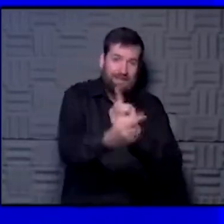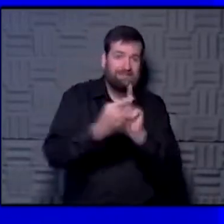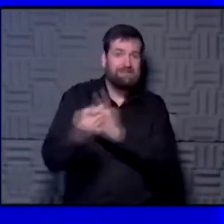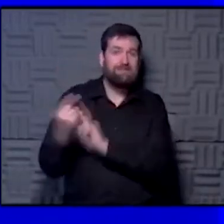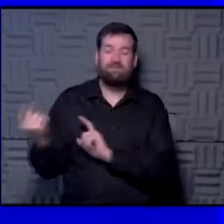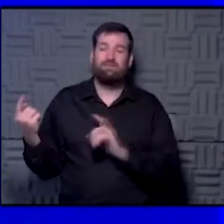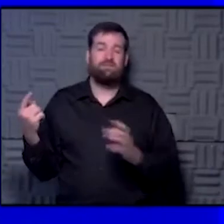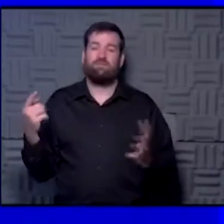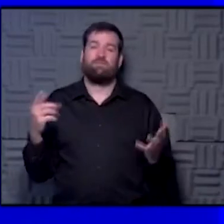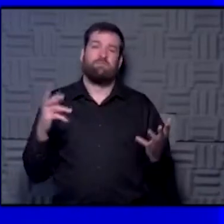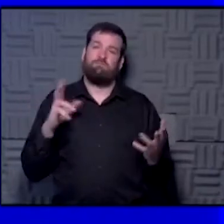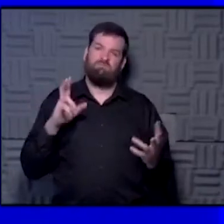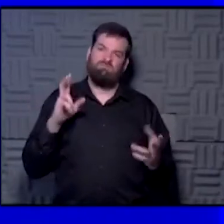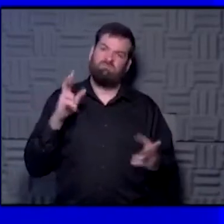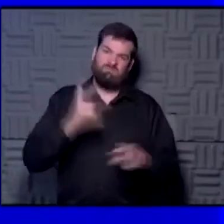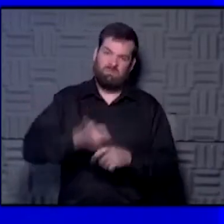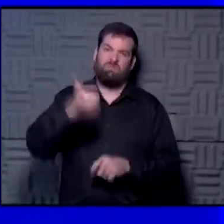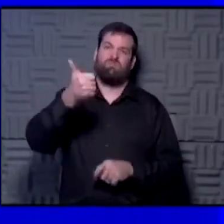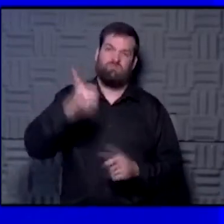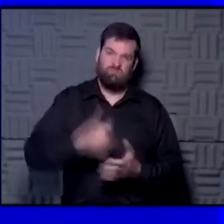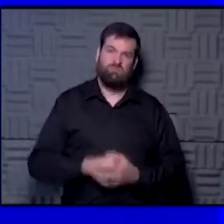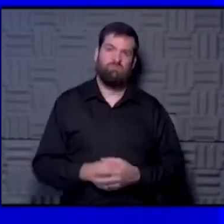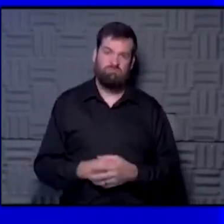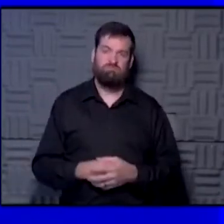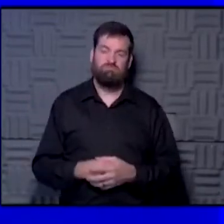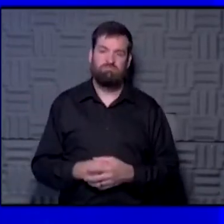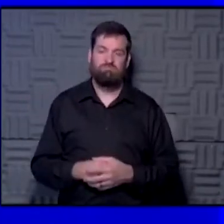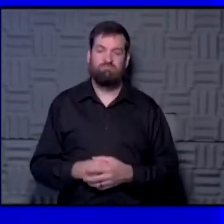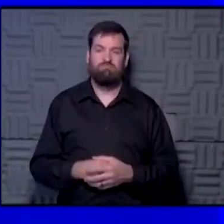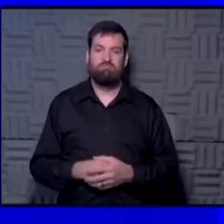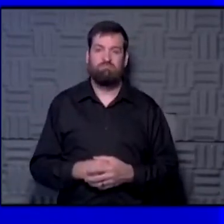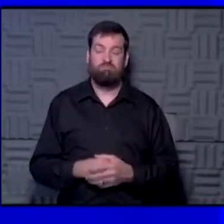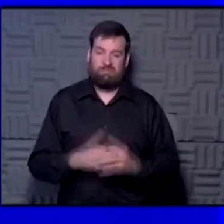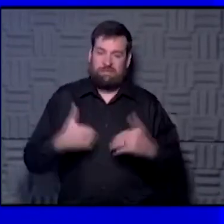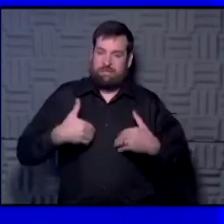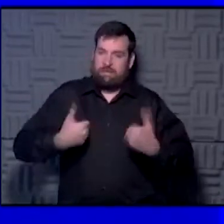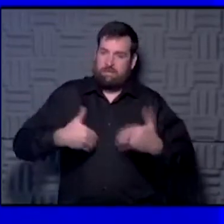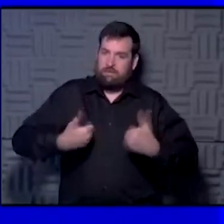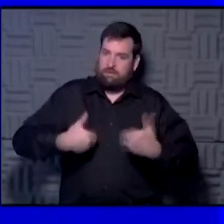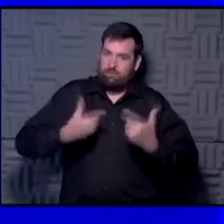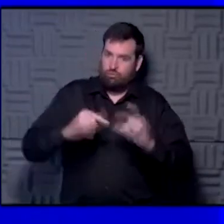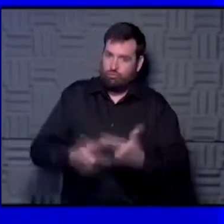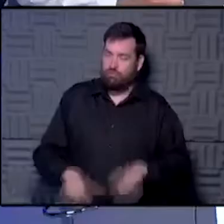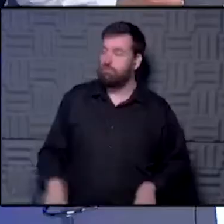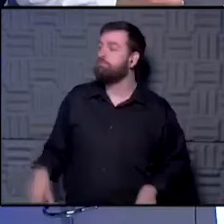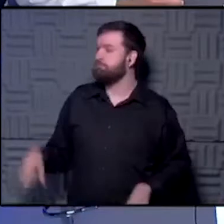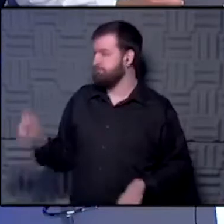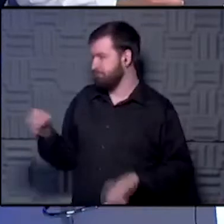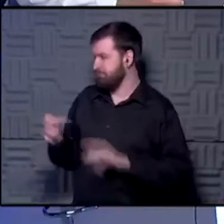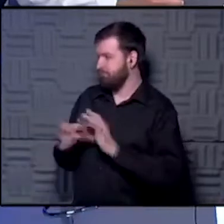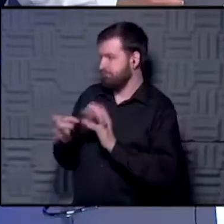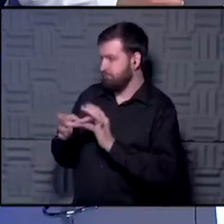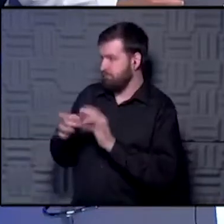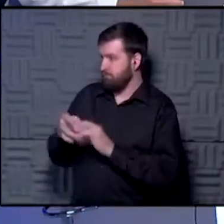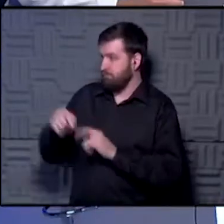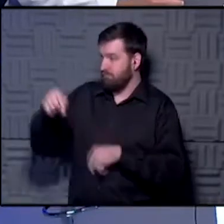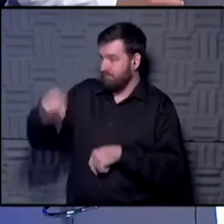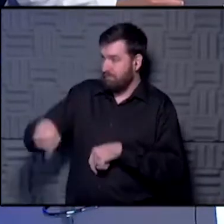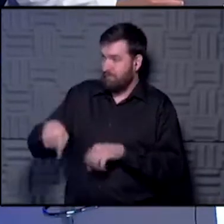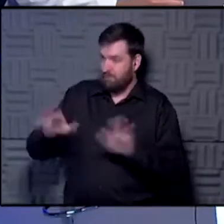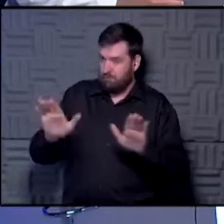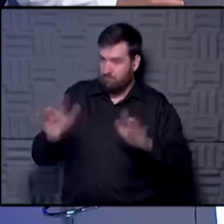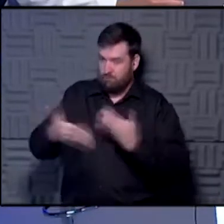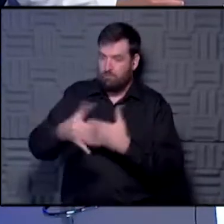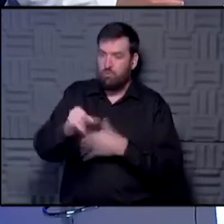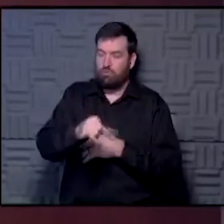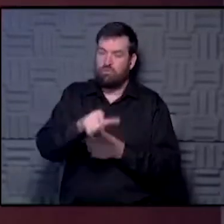that nature, the physical distancing, is probably a little bit more difficult for children, especially in those younger age groups. Yeah, I would just comment that this space is